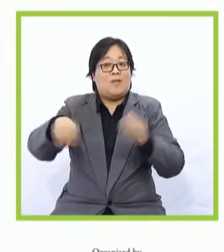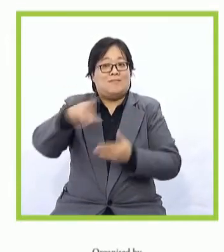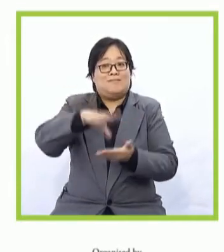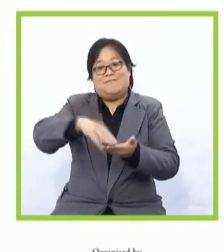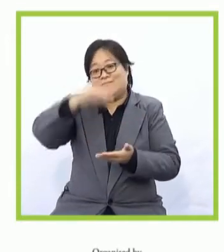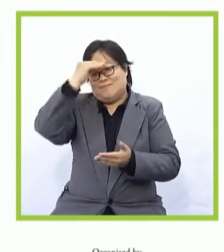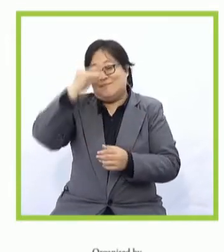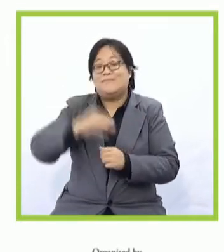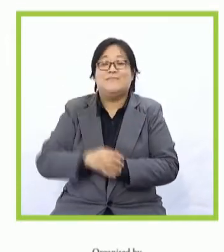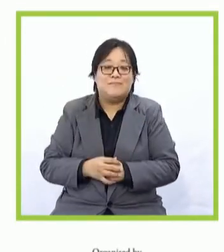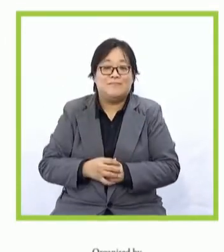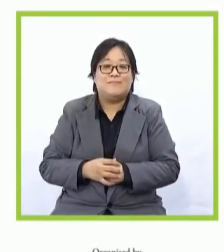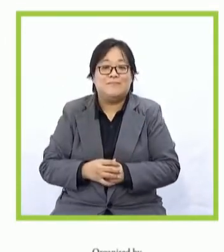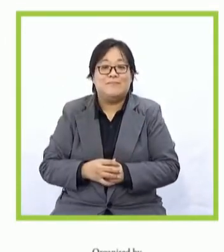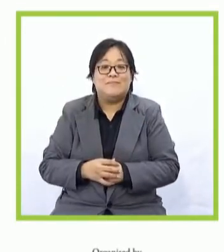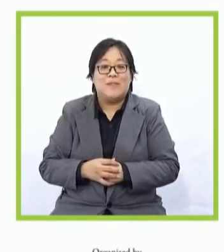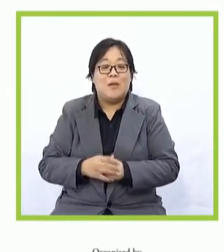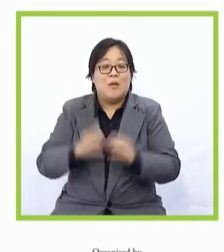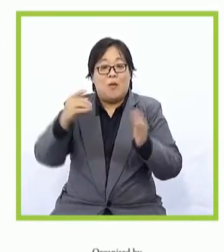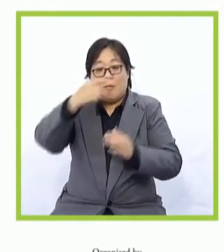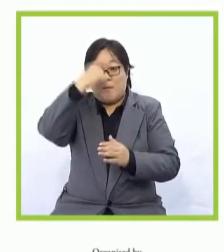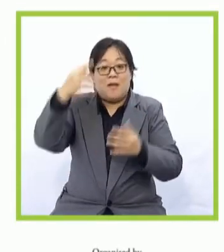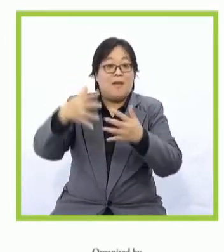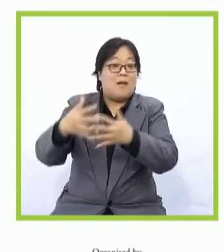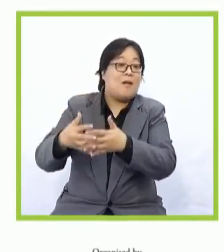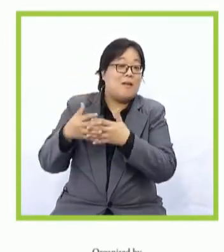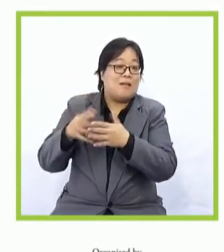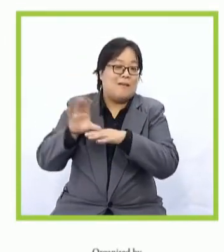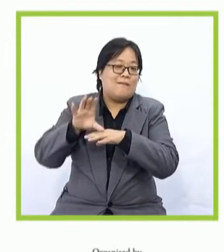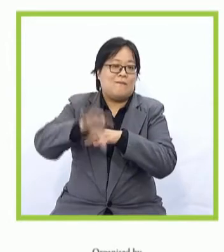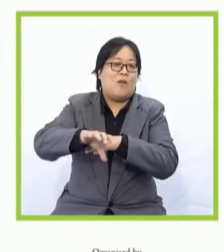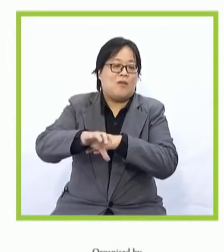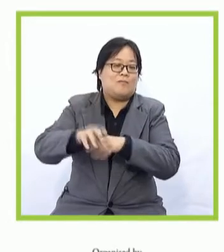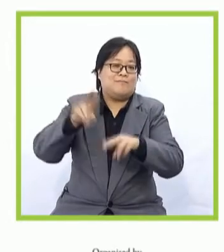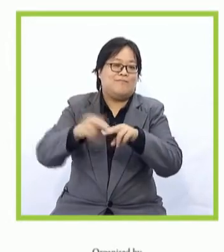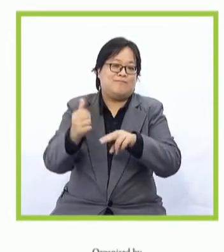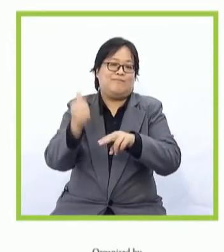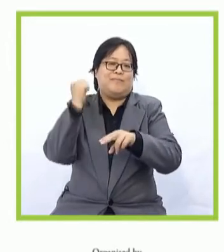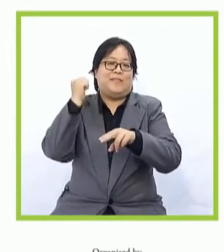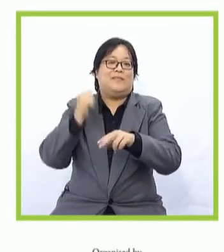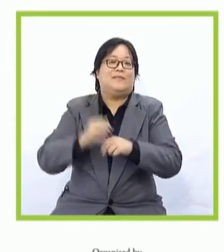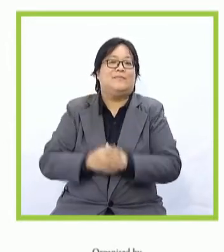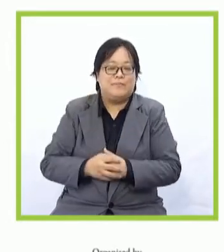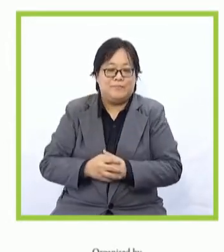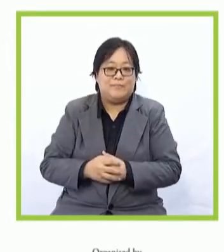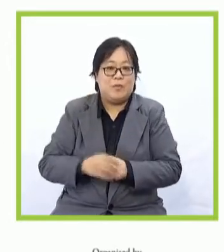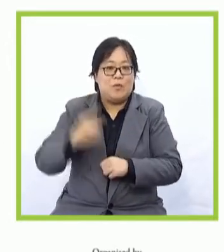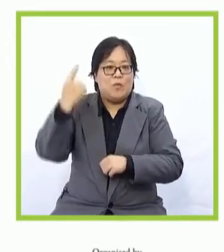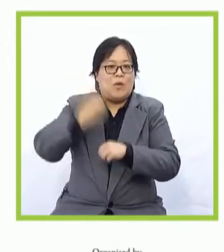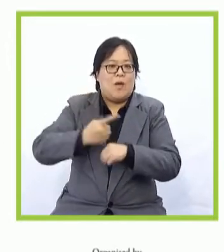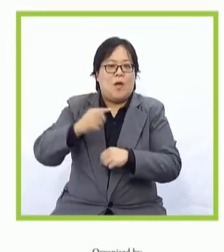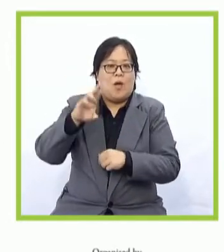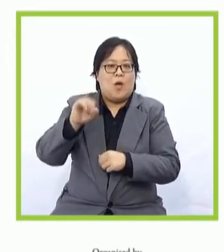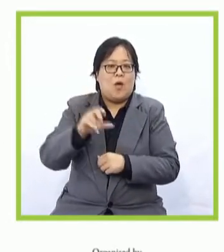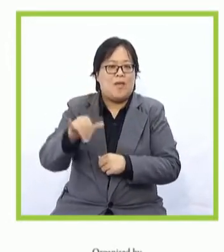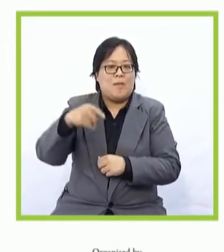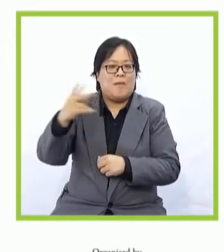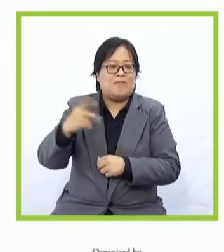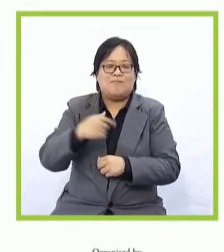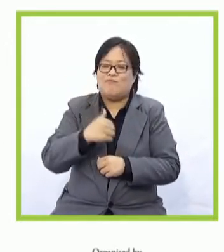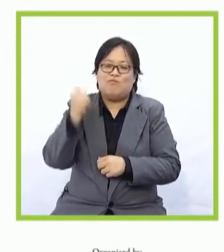learn is that Black people in the States were forced to sit at the back of the bus, and then one day Rosa Parks refused to,